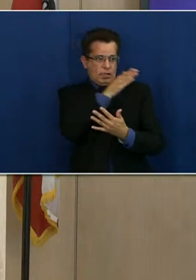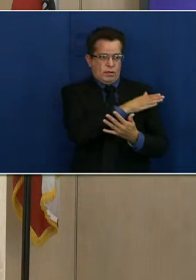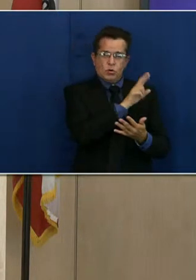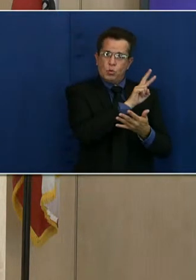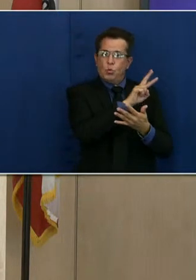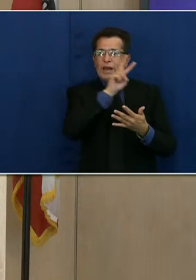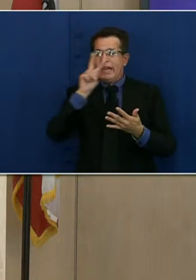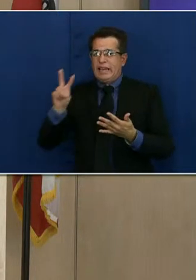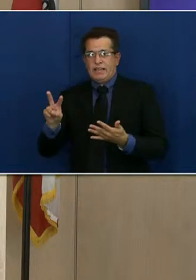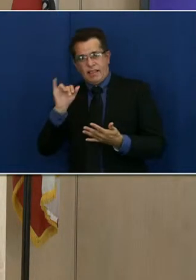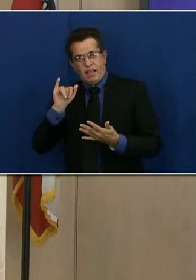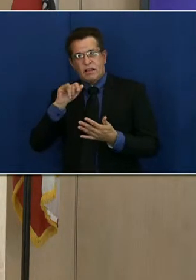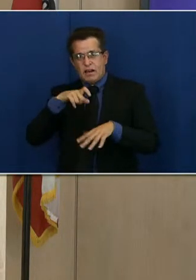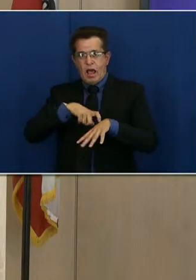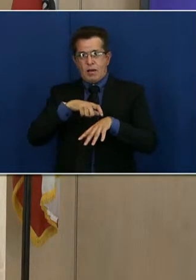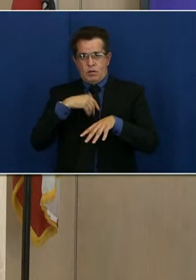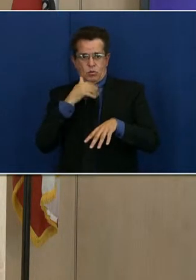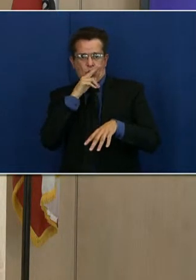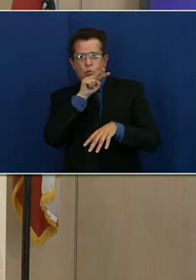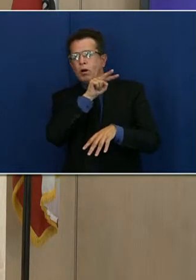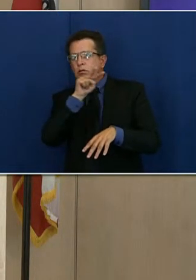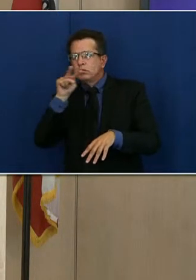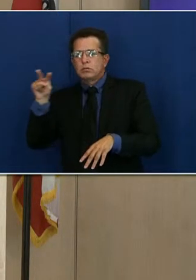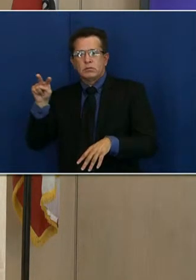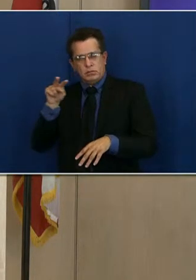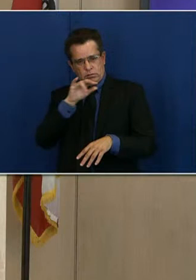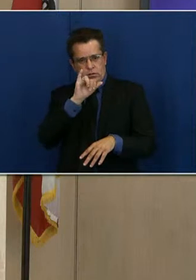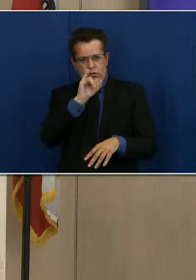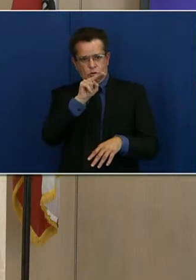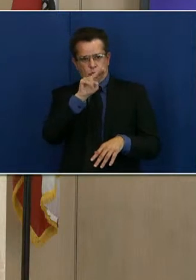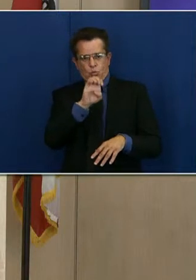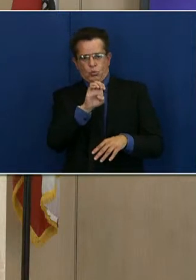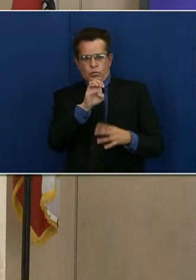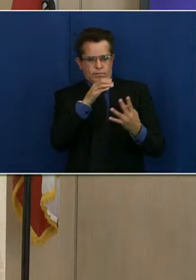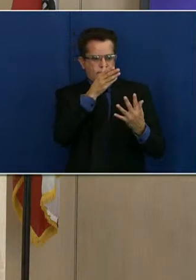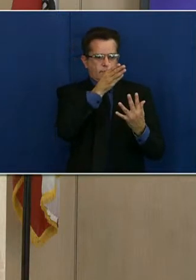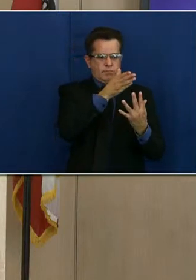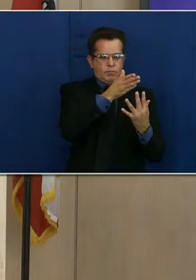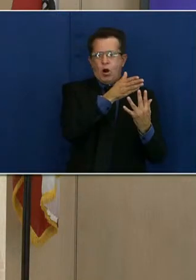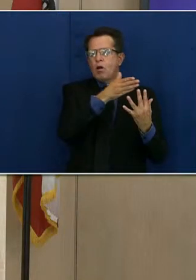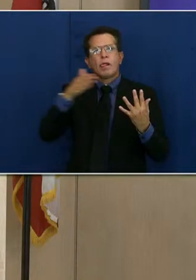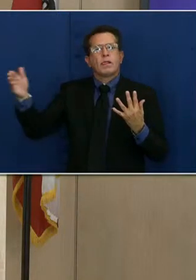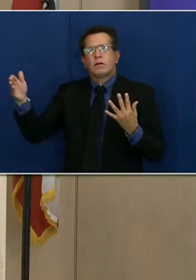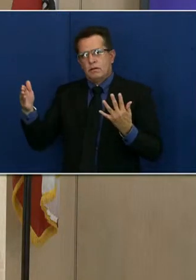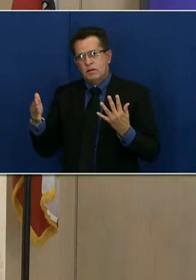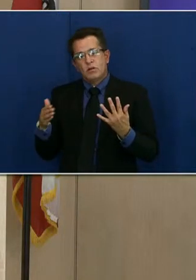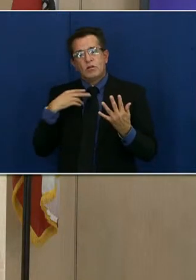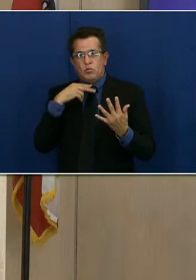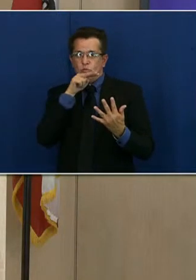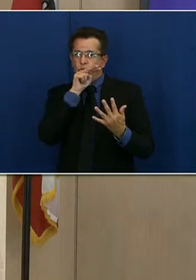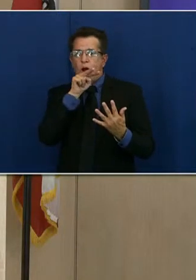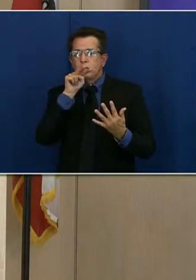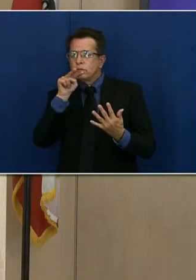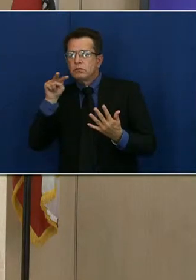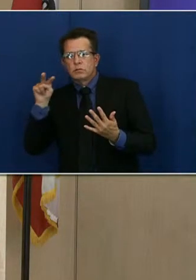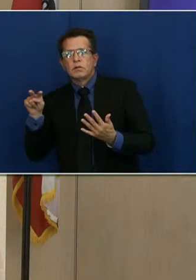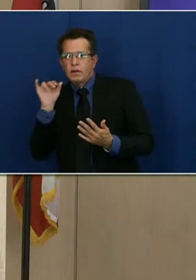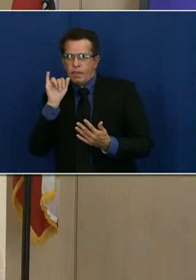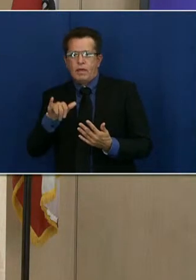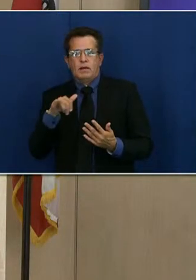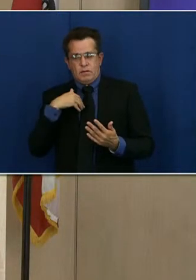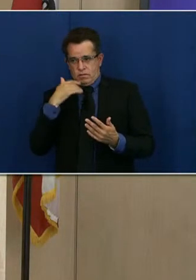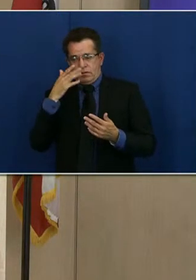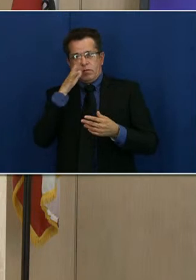then from the middle of June, I believe. So we are committed to, because we issued